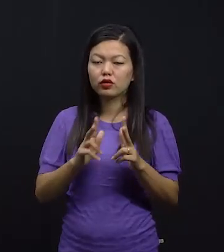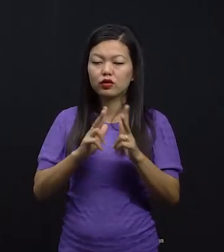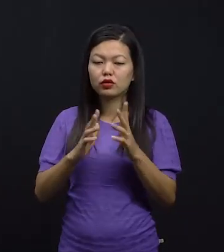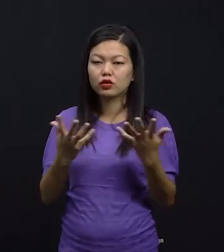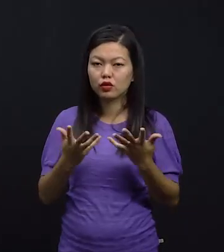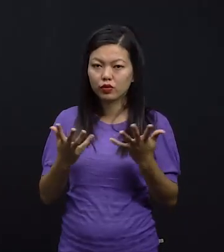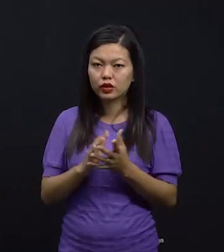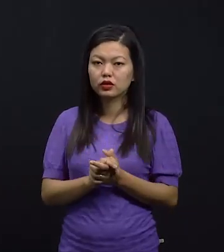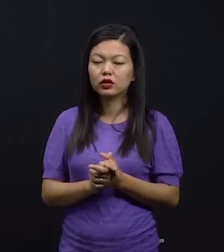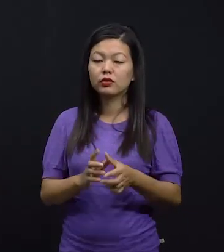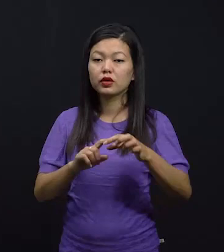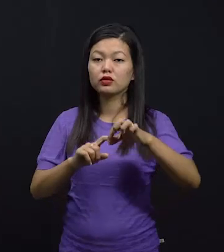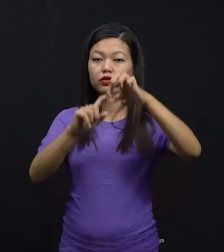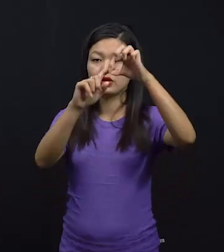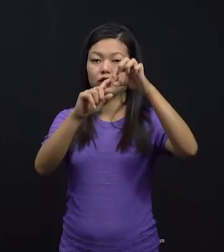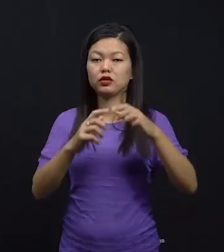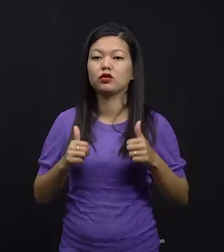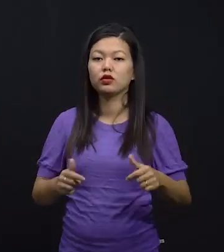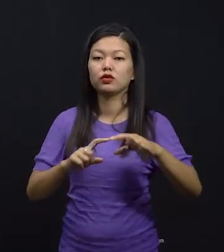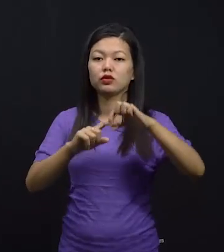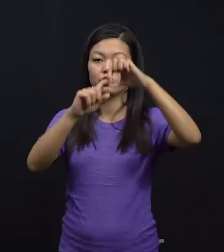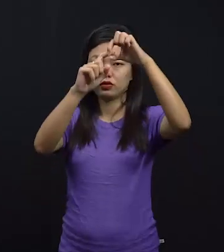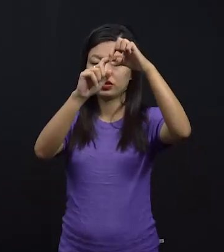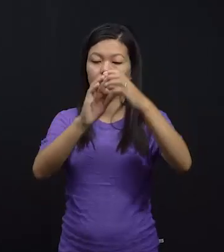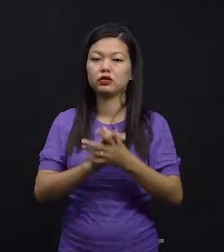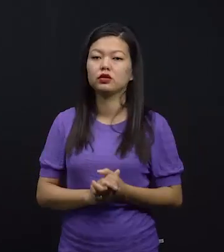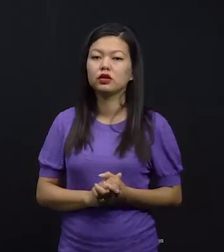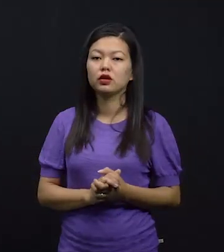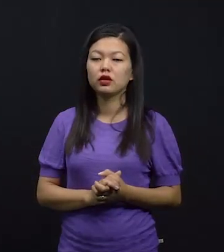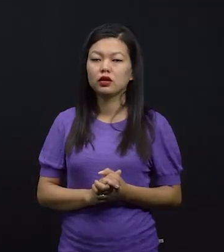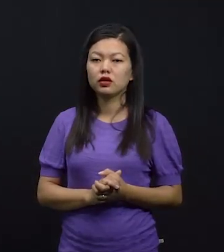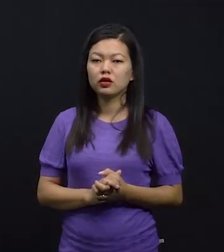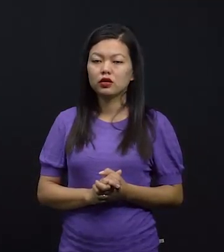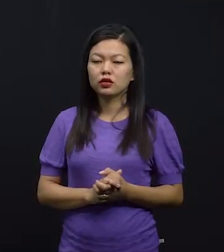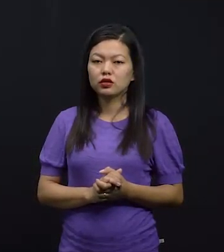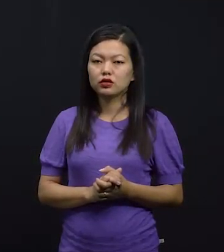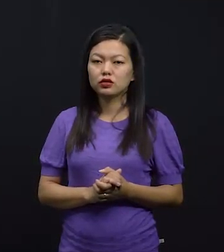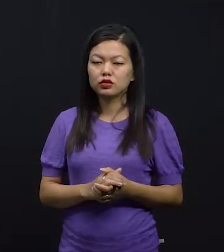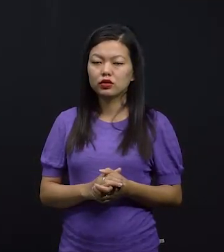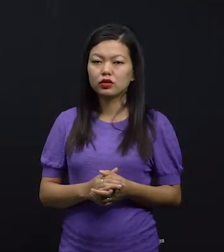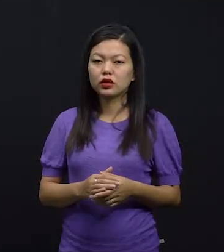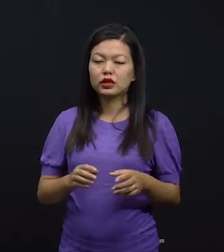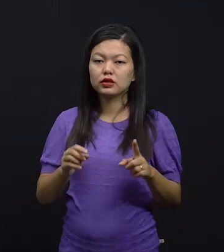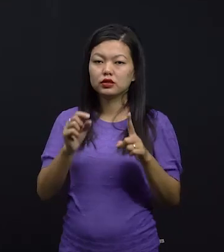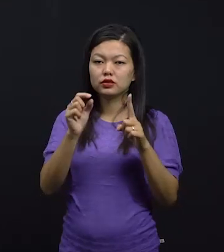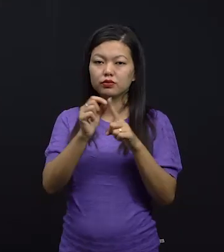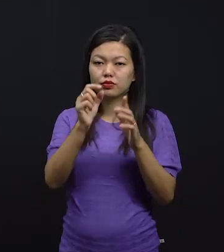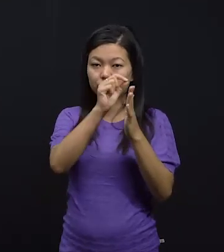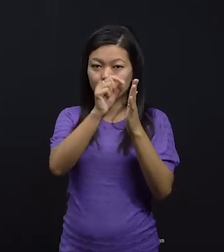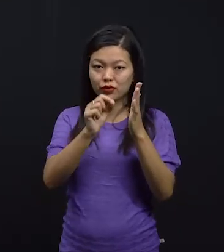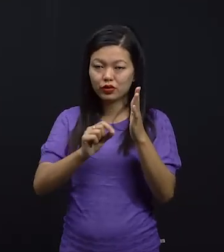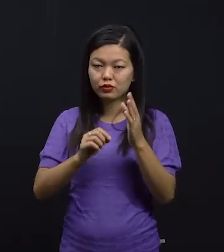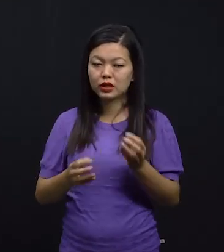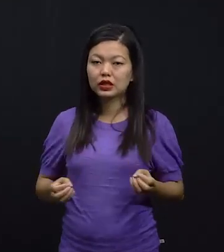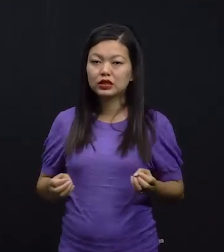is a poem dedicated to Christ our Lord. As the beginning of the poem starts with that, we see that he